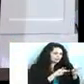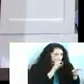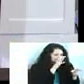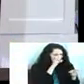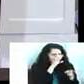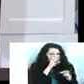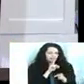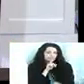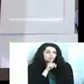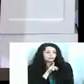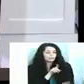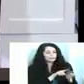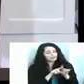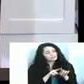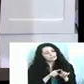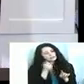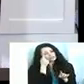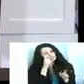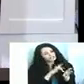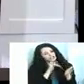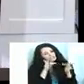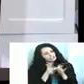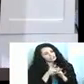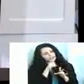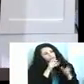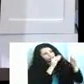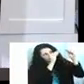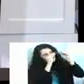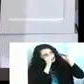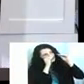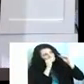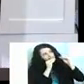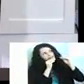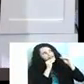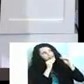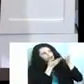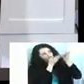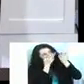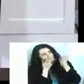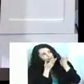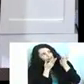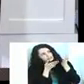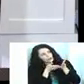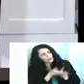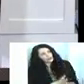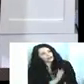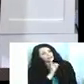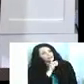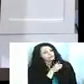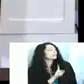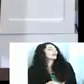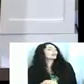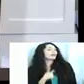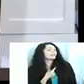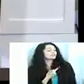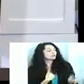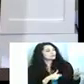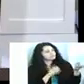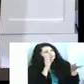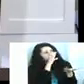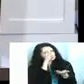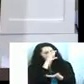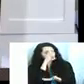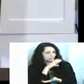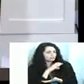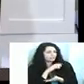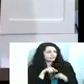we also understand Jesus, the teacher, who offers us the way, the truth, and the life. And so we search for that truth in our